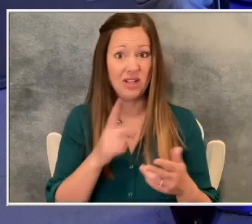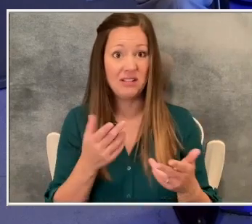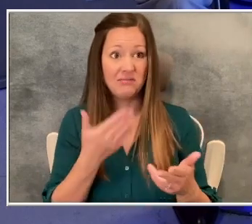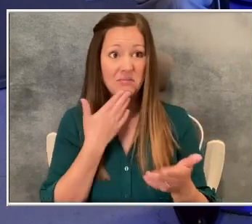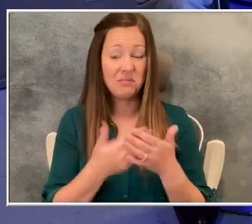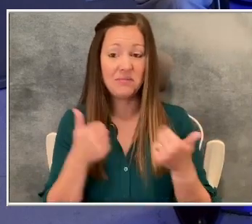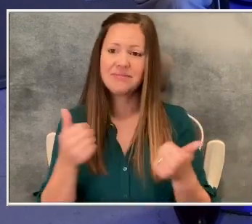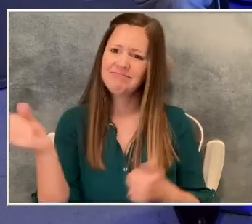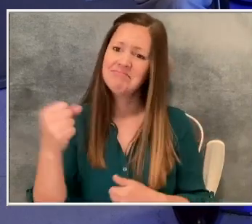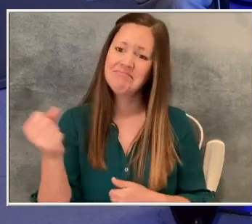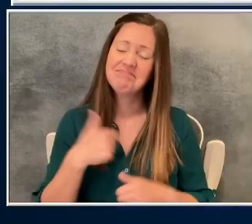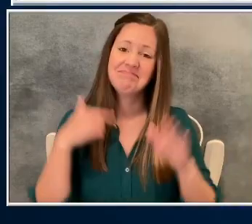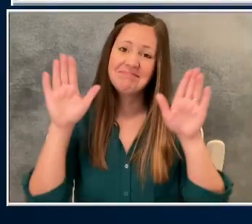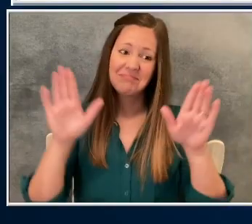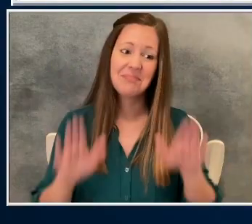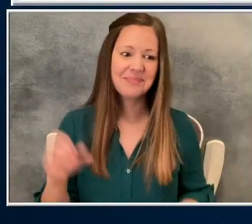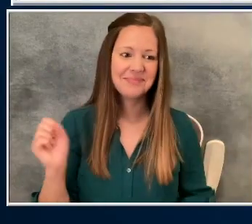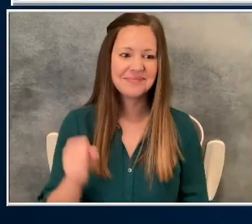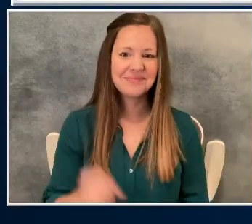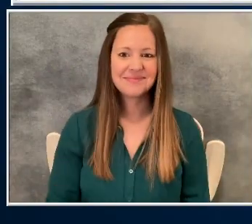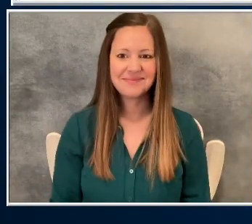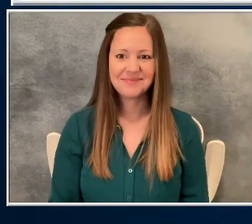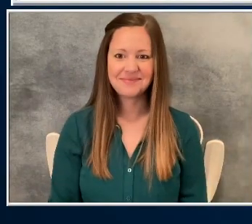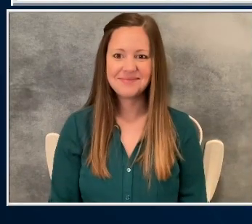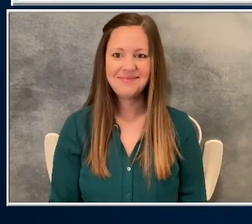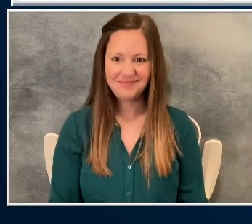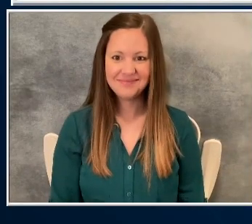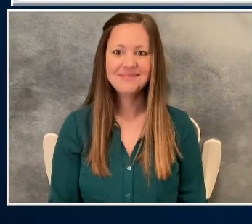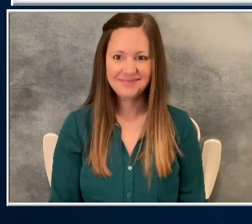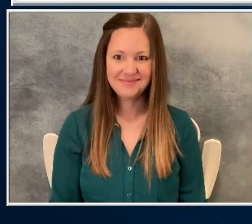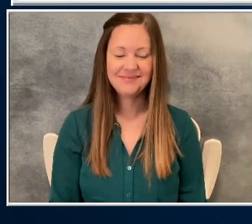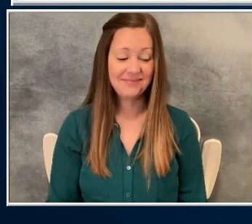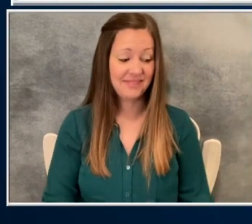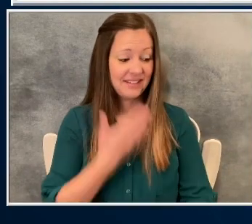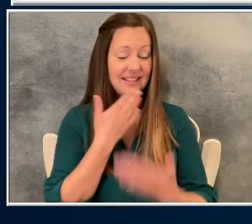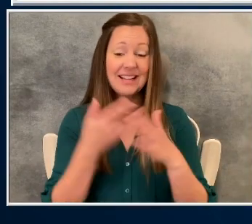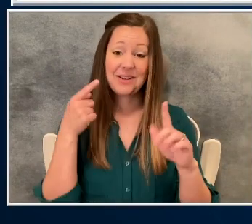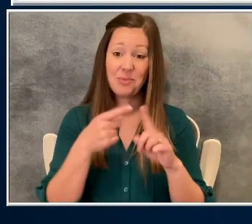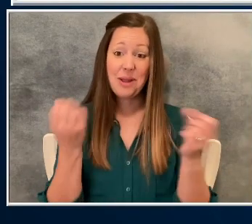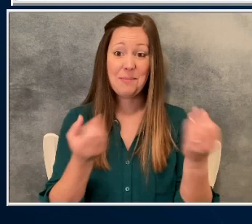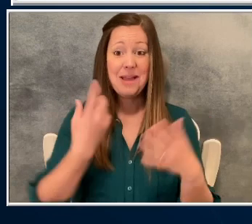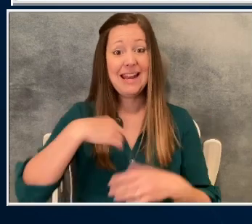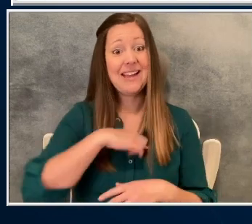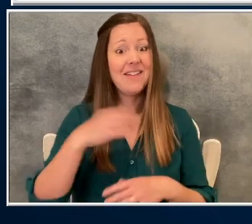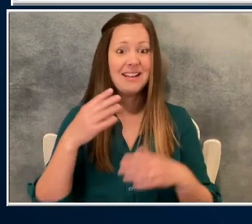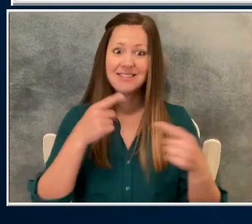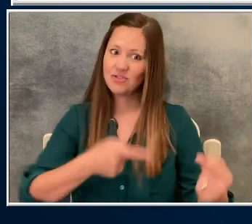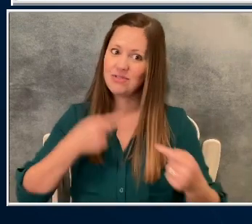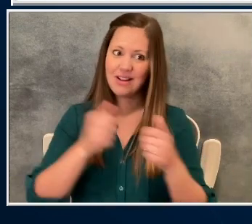shape. Excellent. All right. That's a good Alexis. point. A lot of Thank us have you. trouble getting in and out of those chairs. Well, I've watched you.